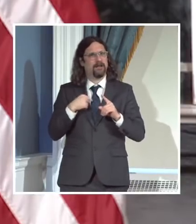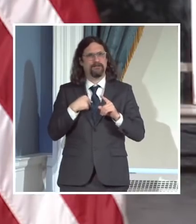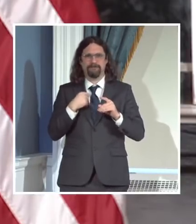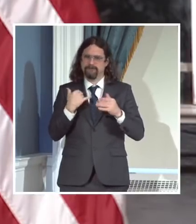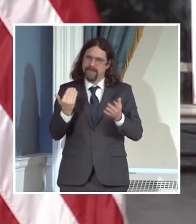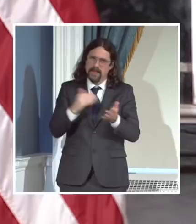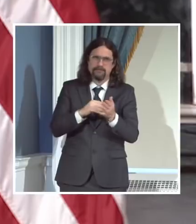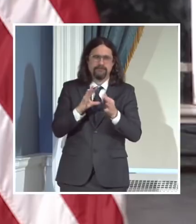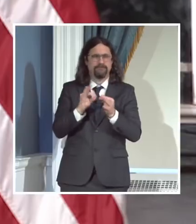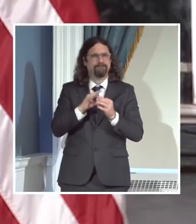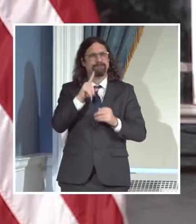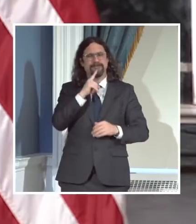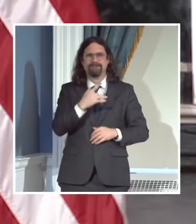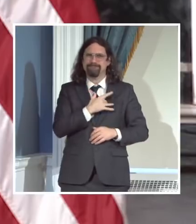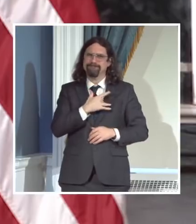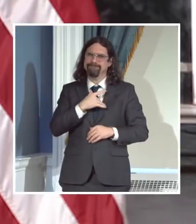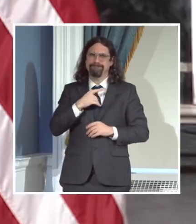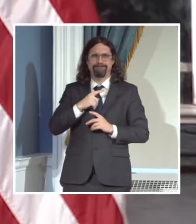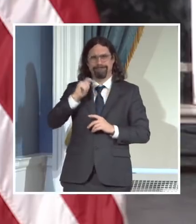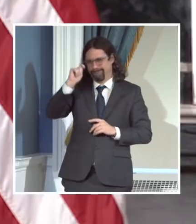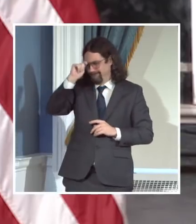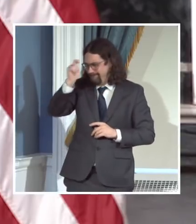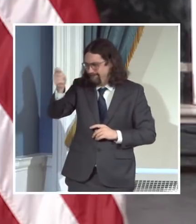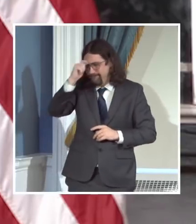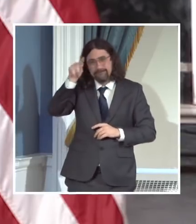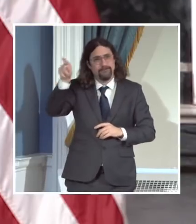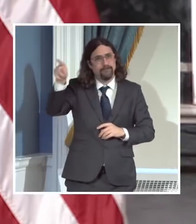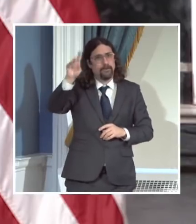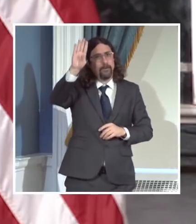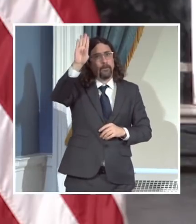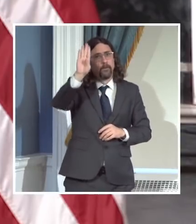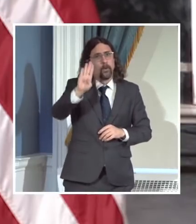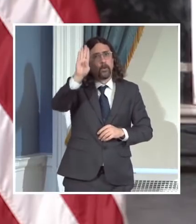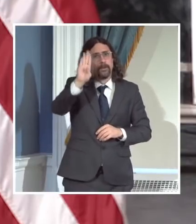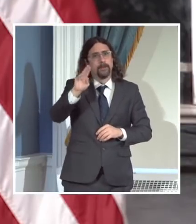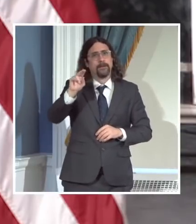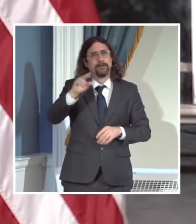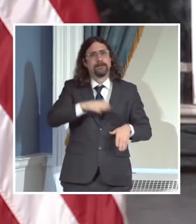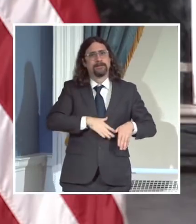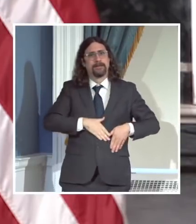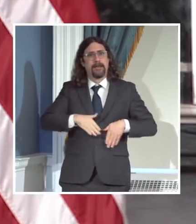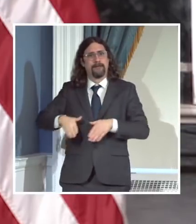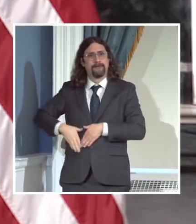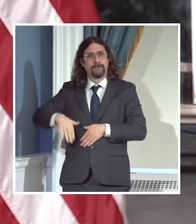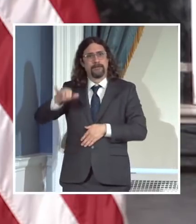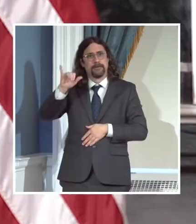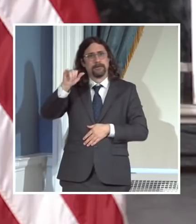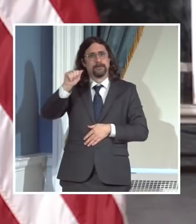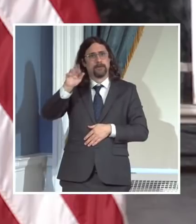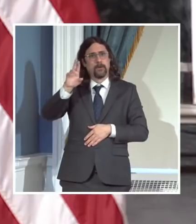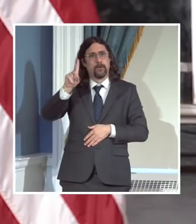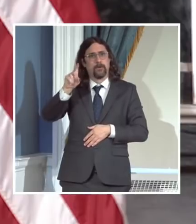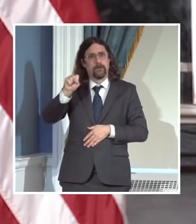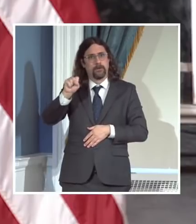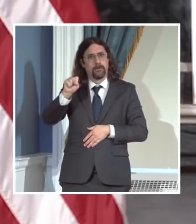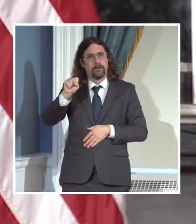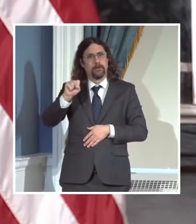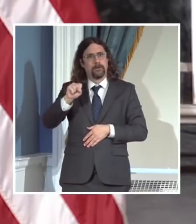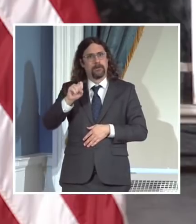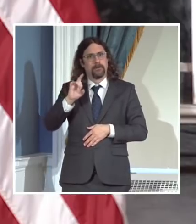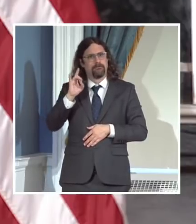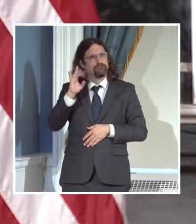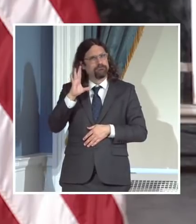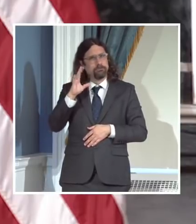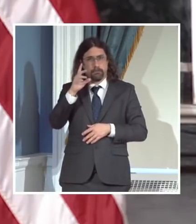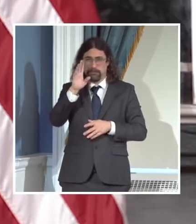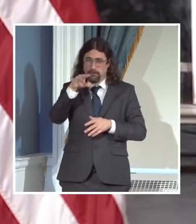Mayor. It's unbelievable to see a wartime factory in the Brooklyn Navy Yard